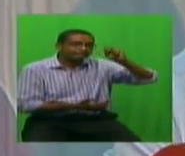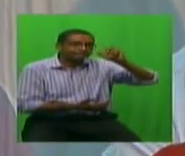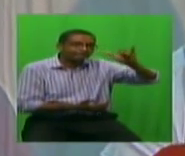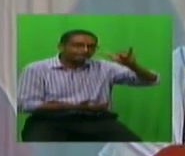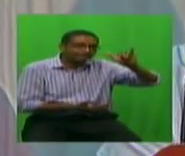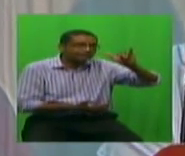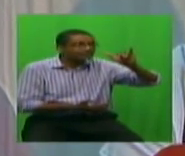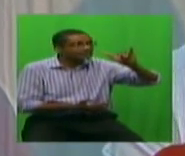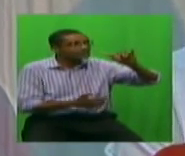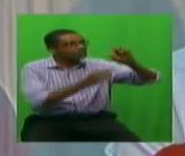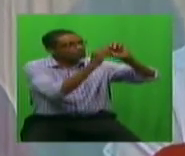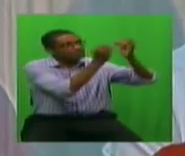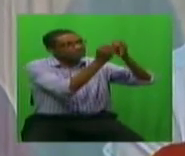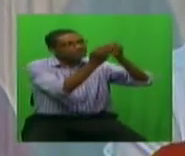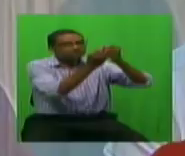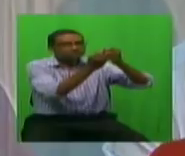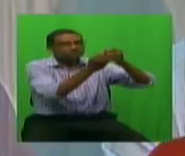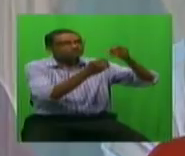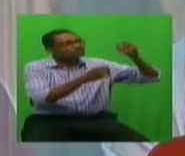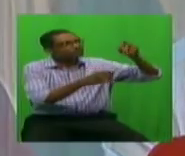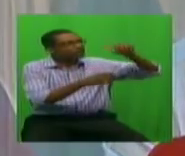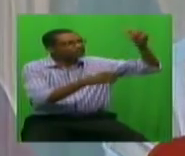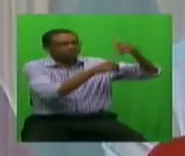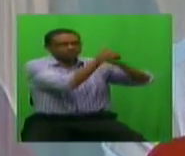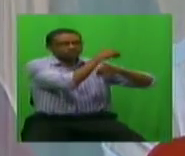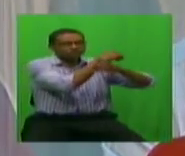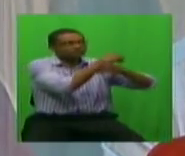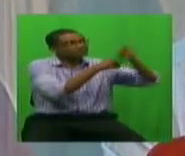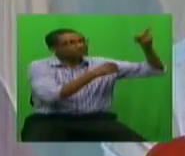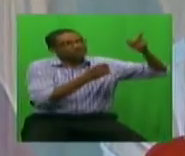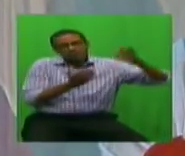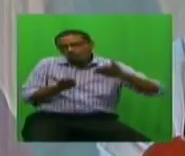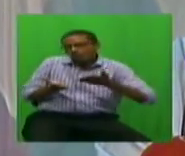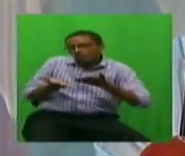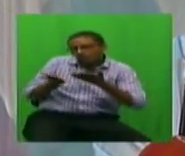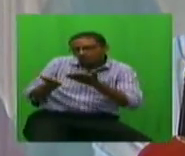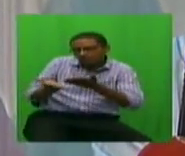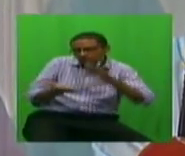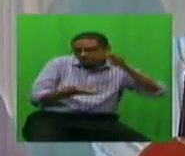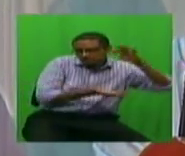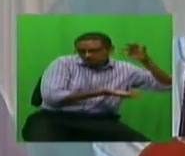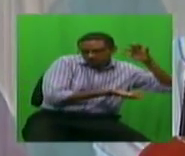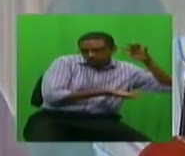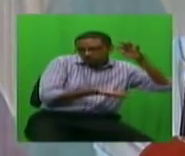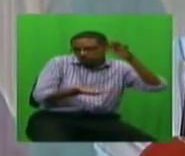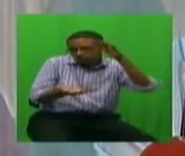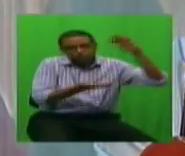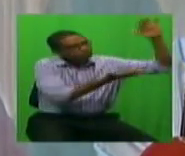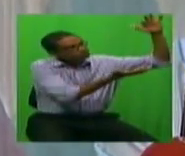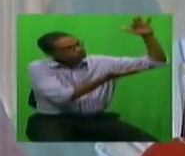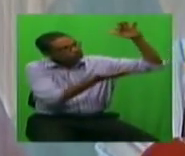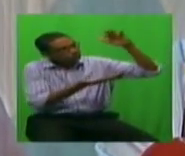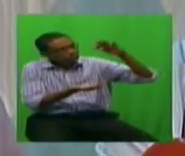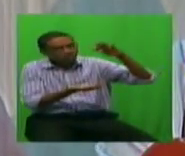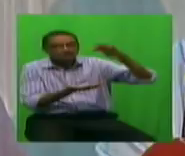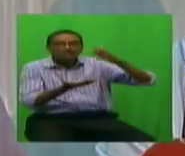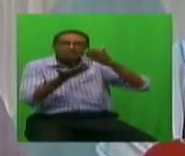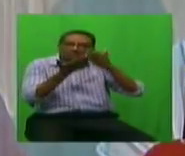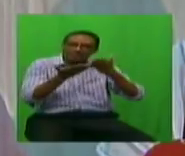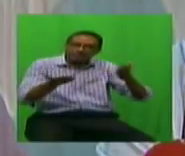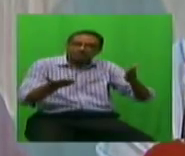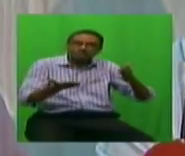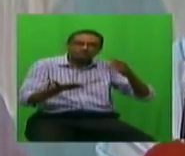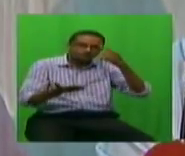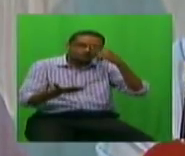away, volunteering or offering to volunteer to ship goods and items to Trinidad and